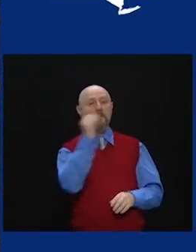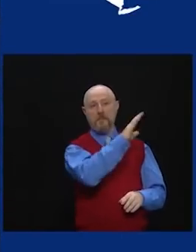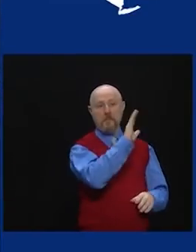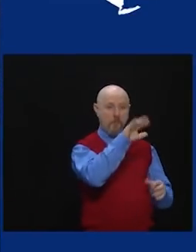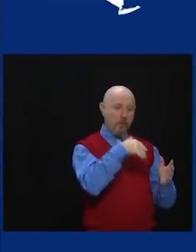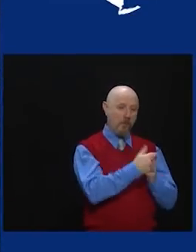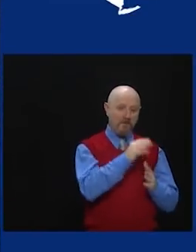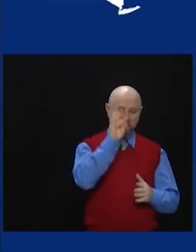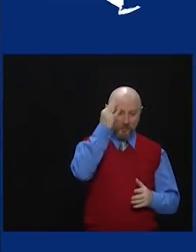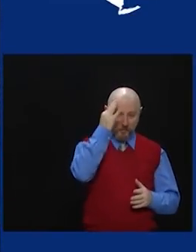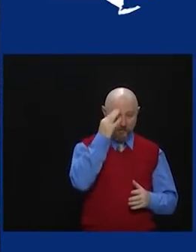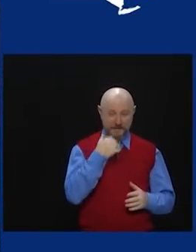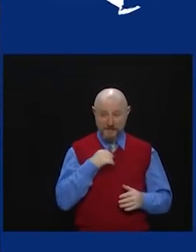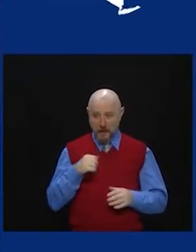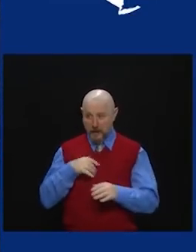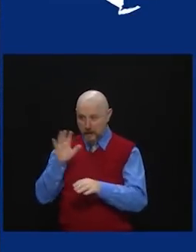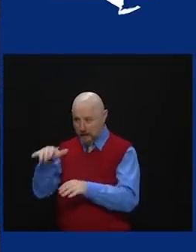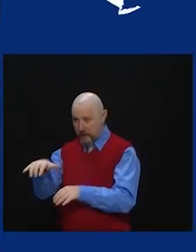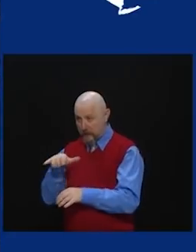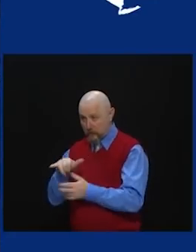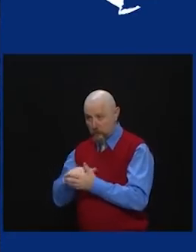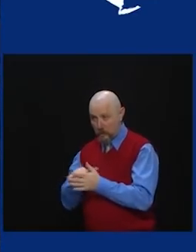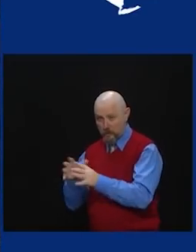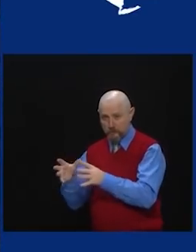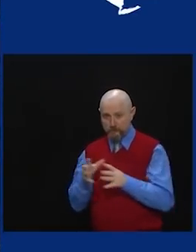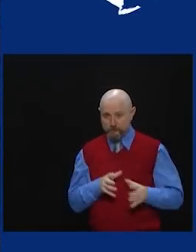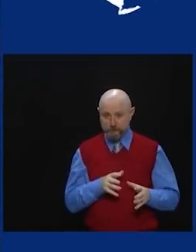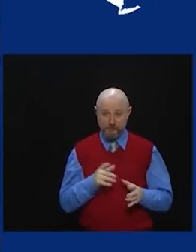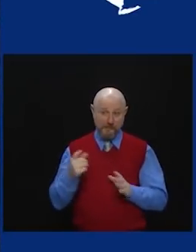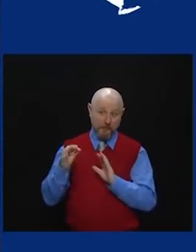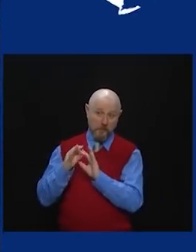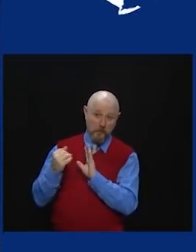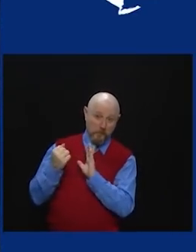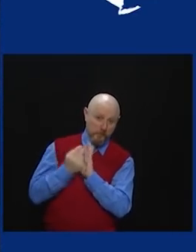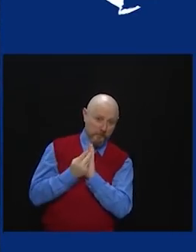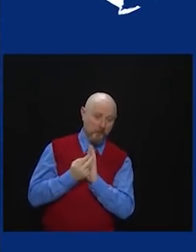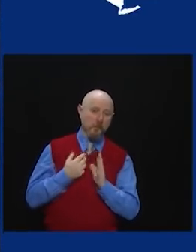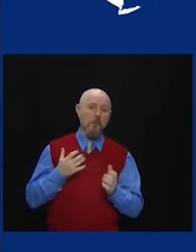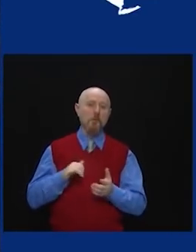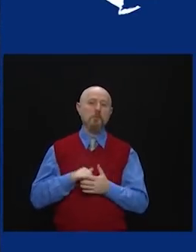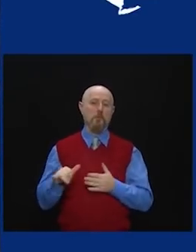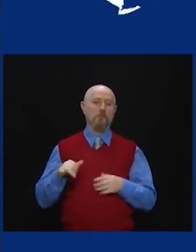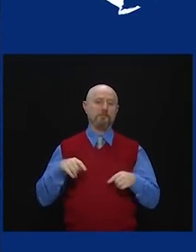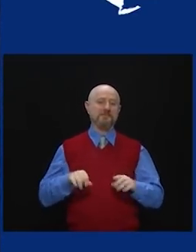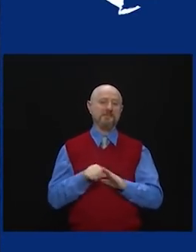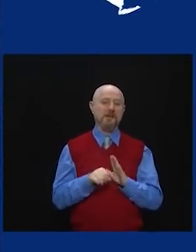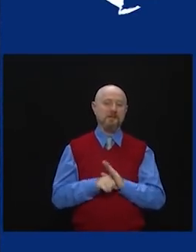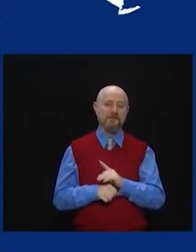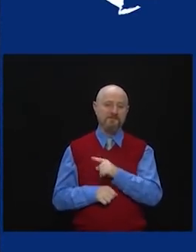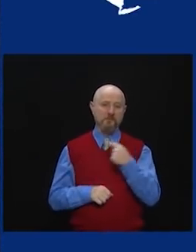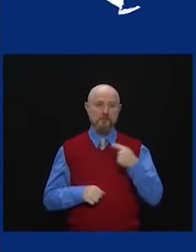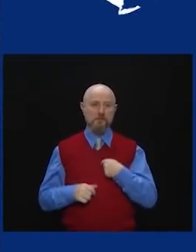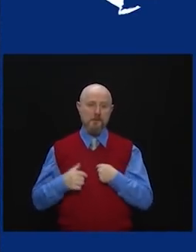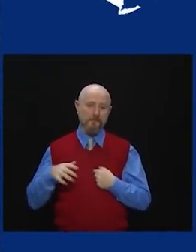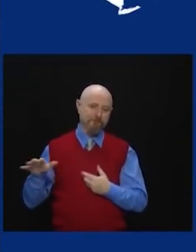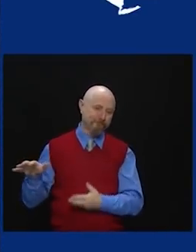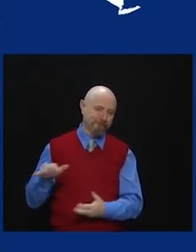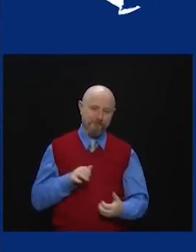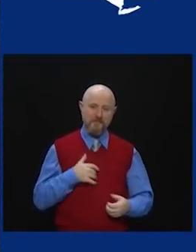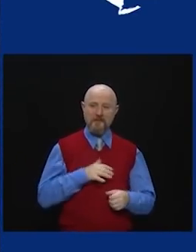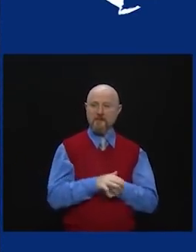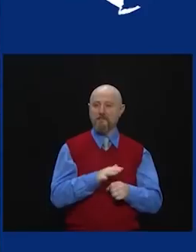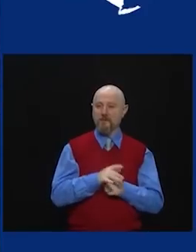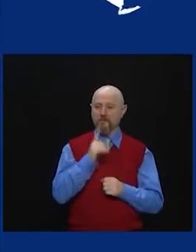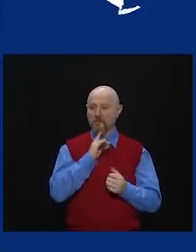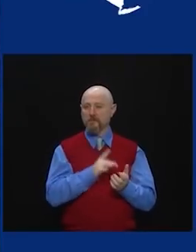yesterday, so as soon as the okay is given, we want New York State to be the first to receive sufficient doses to take care of our population.